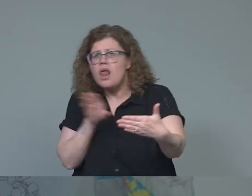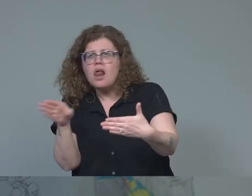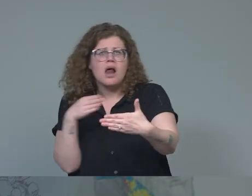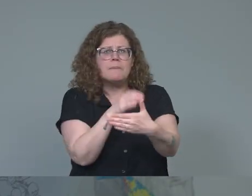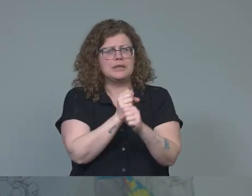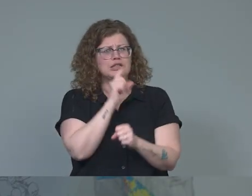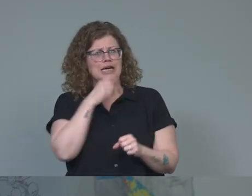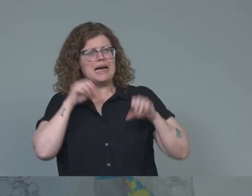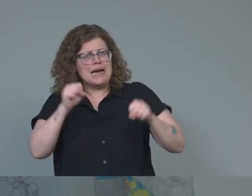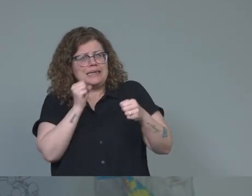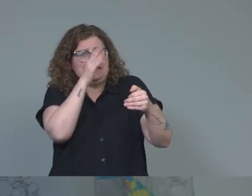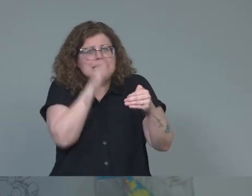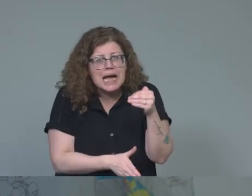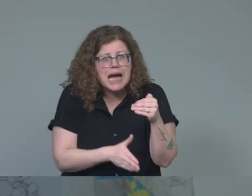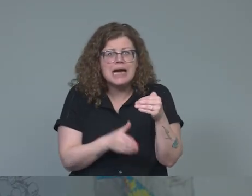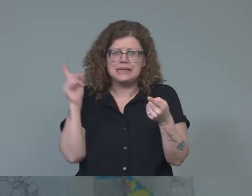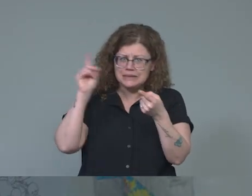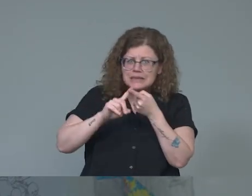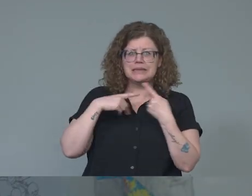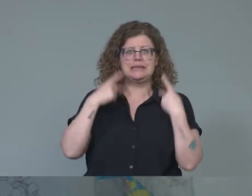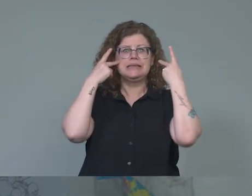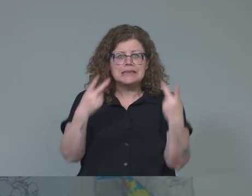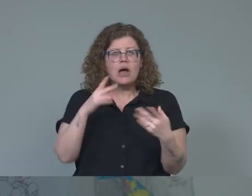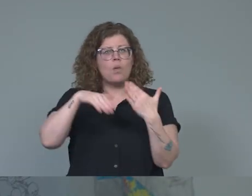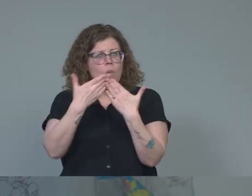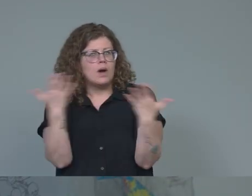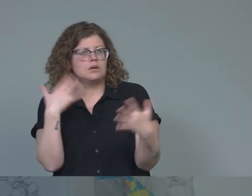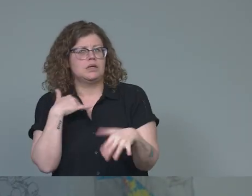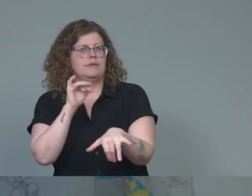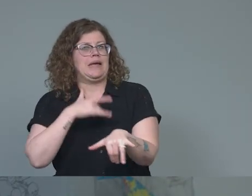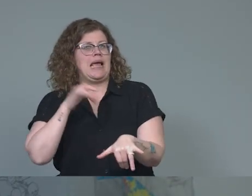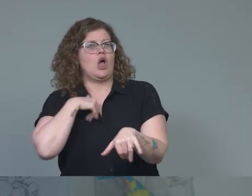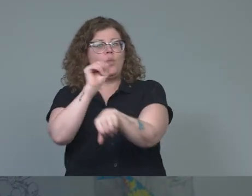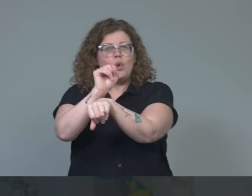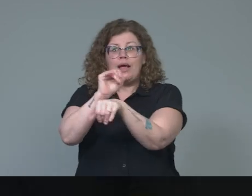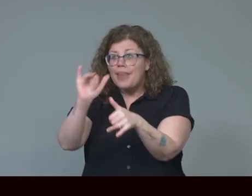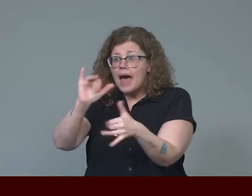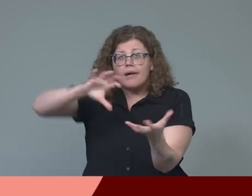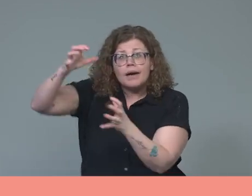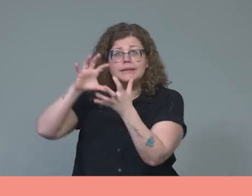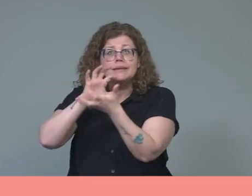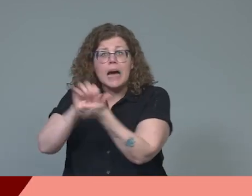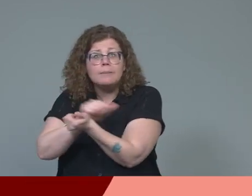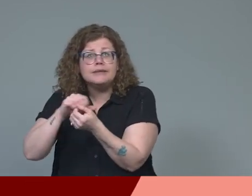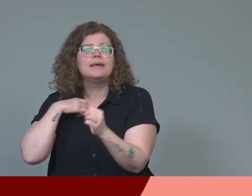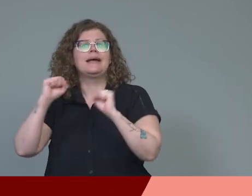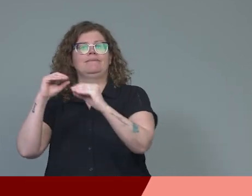I've sort of used to that, with the to working with people to get the damage fixed.